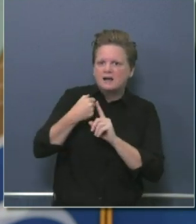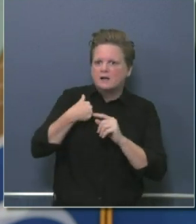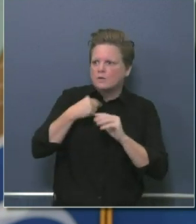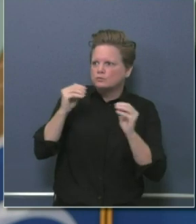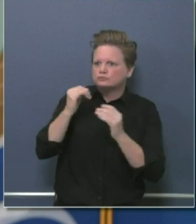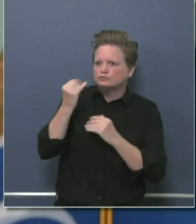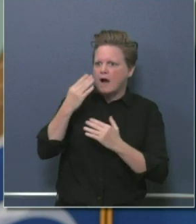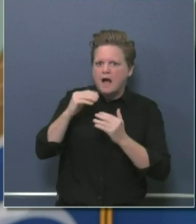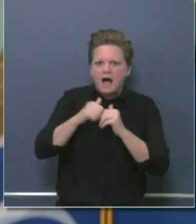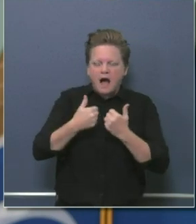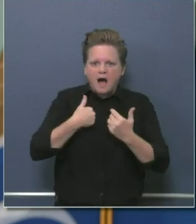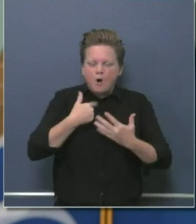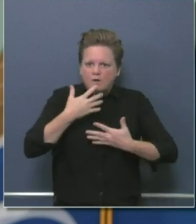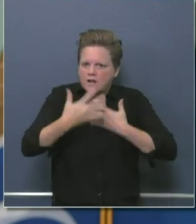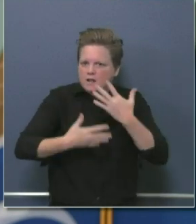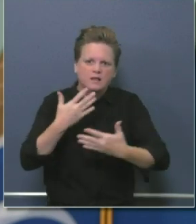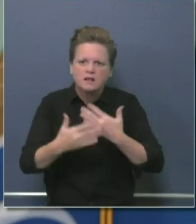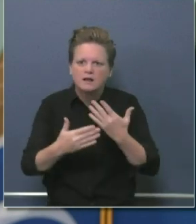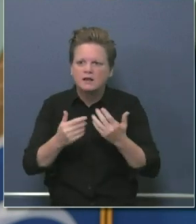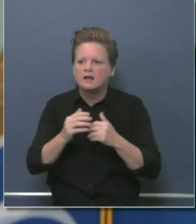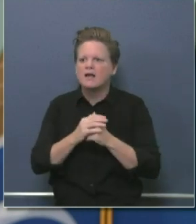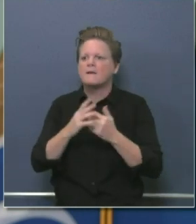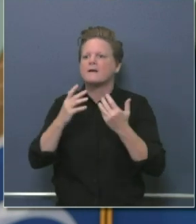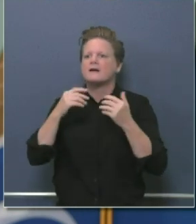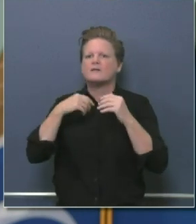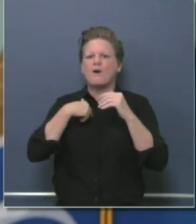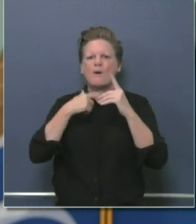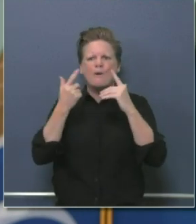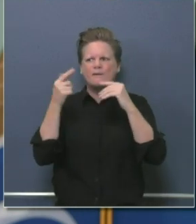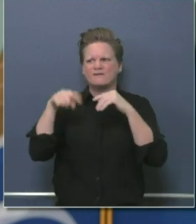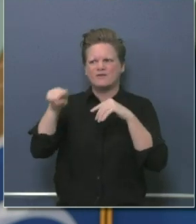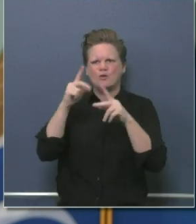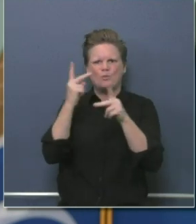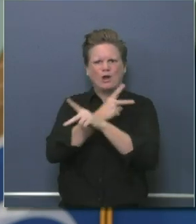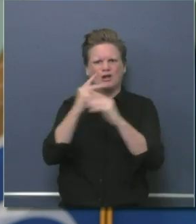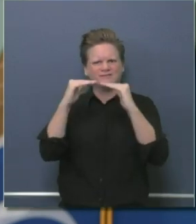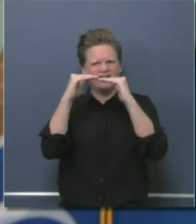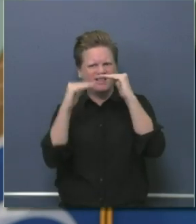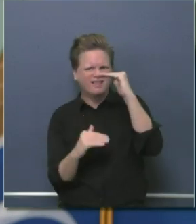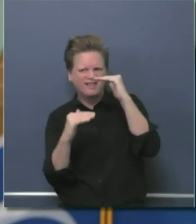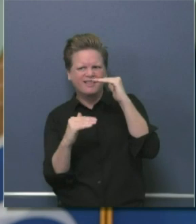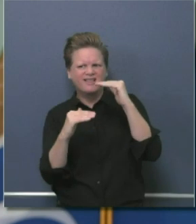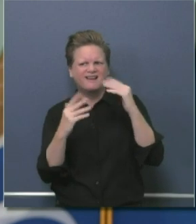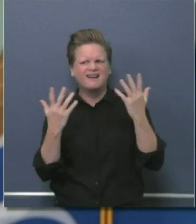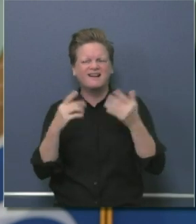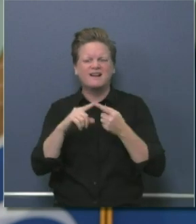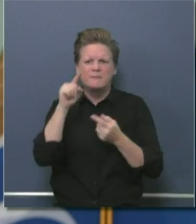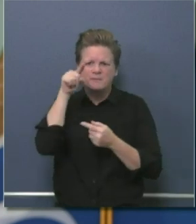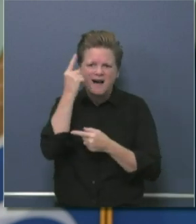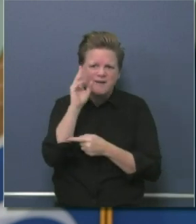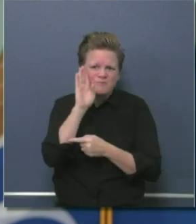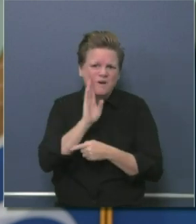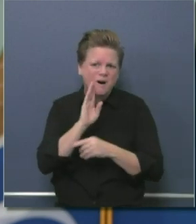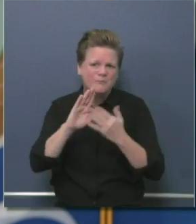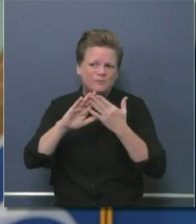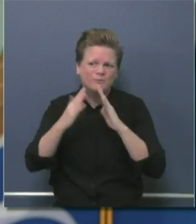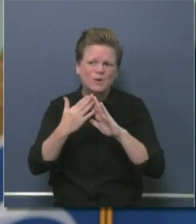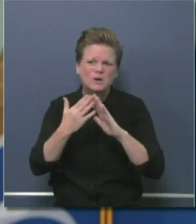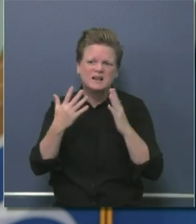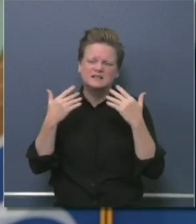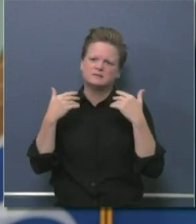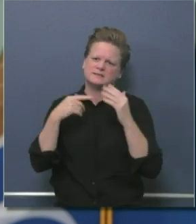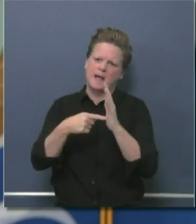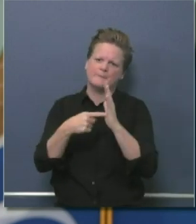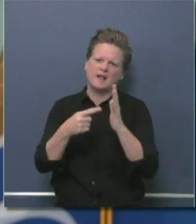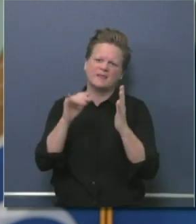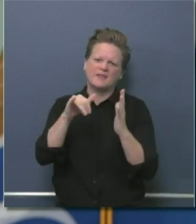persist and are impacting people so differently, particularly in the Black and brown communities in this state. And it doesn't